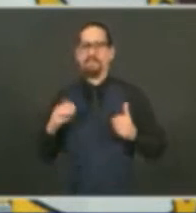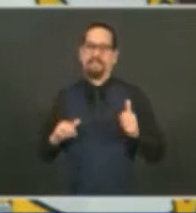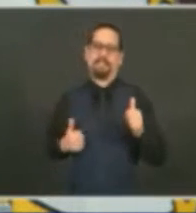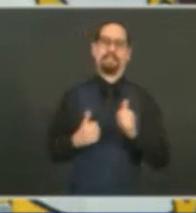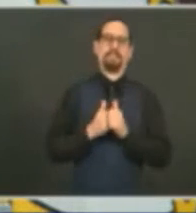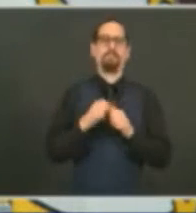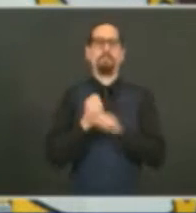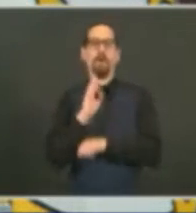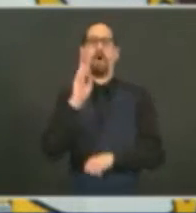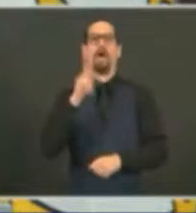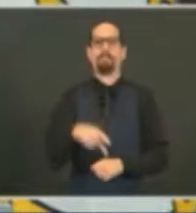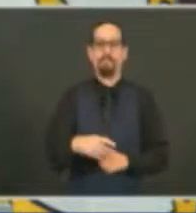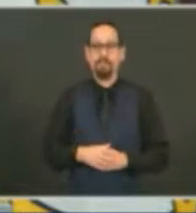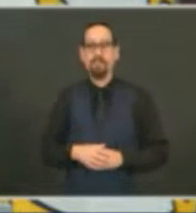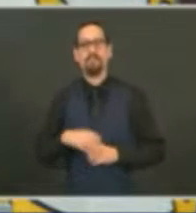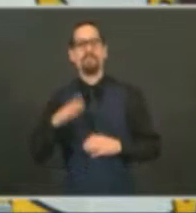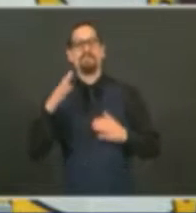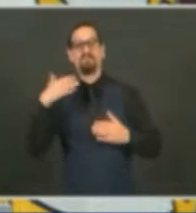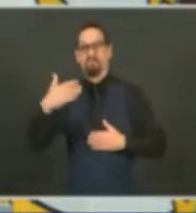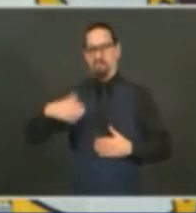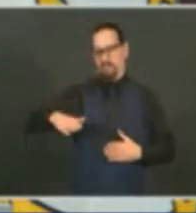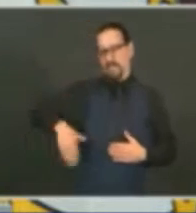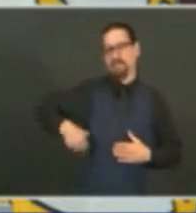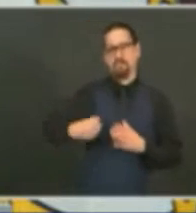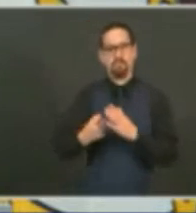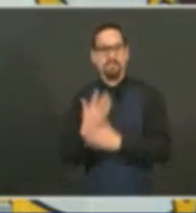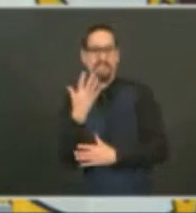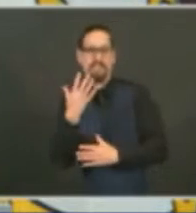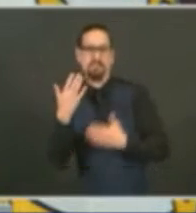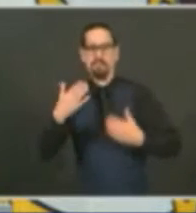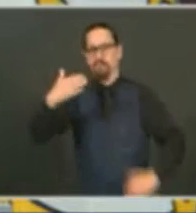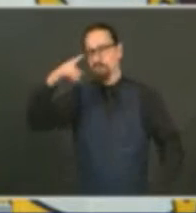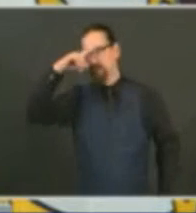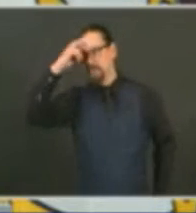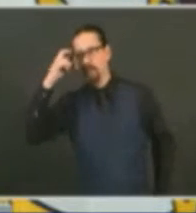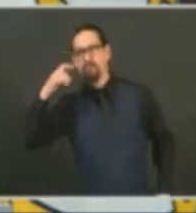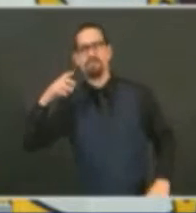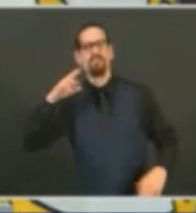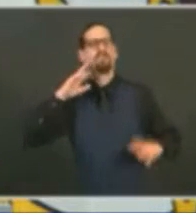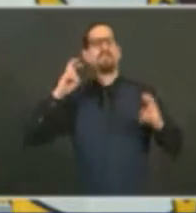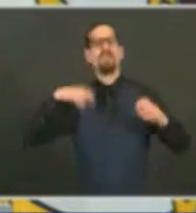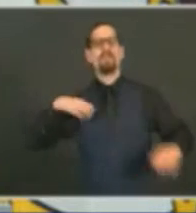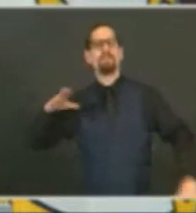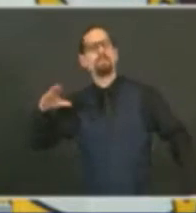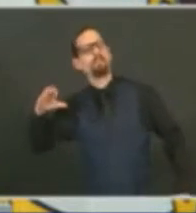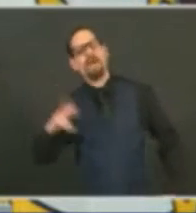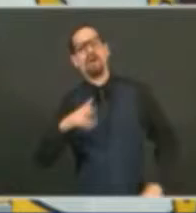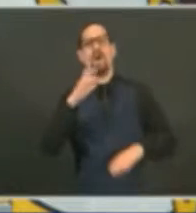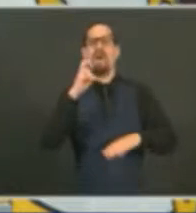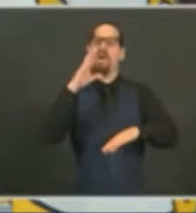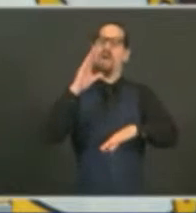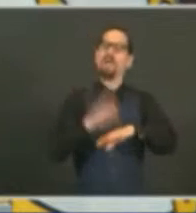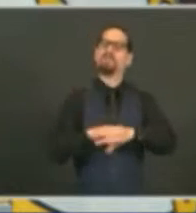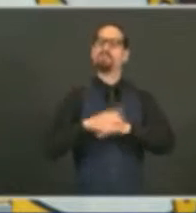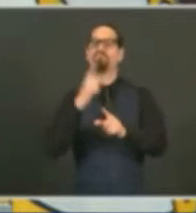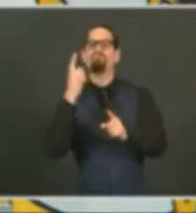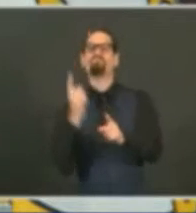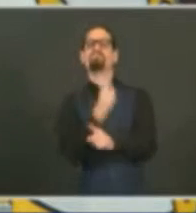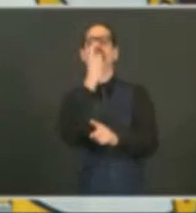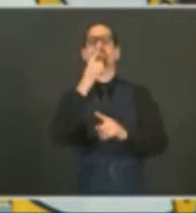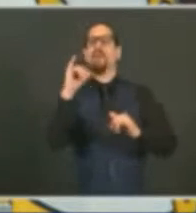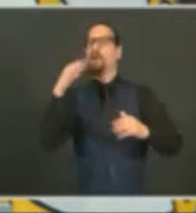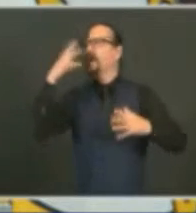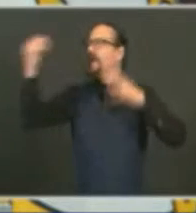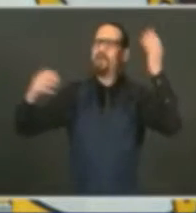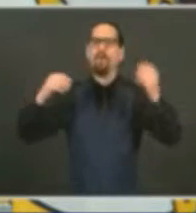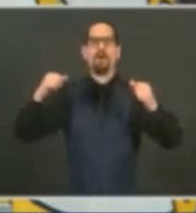spring, early summer, we're going to be really kind of back on track and out and about here in Rhode Island.